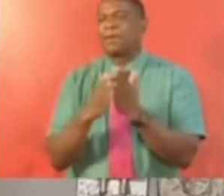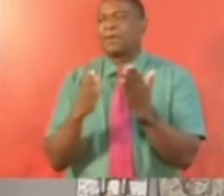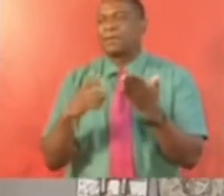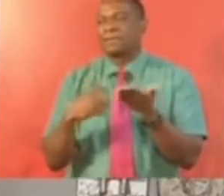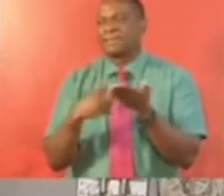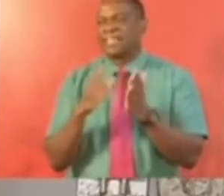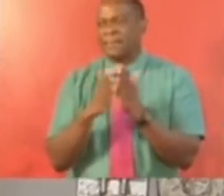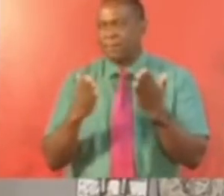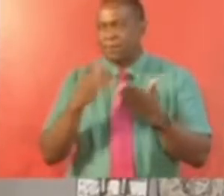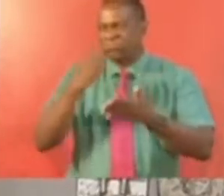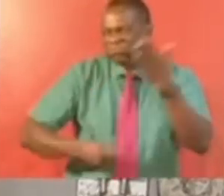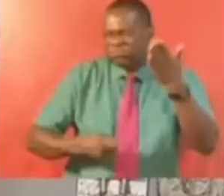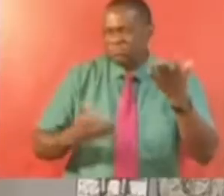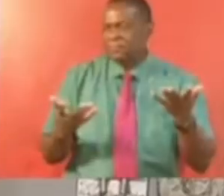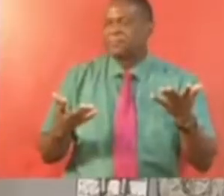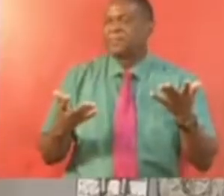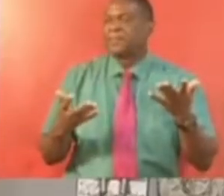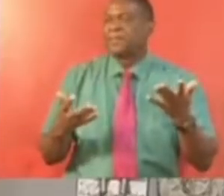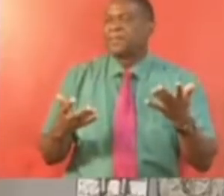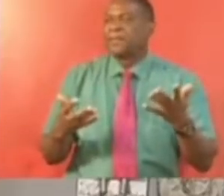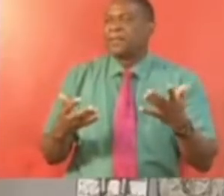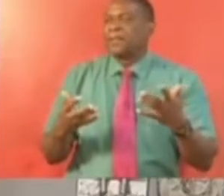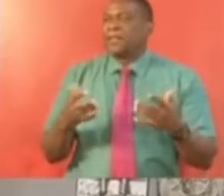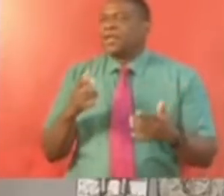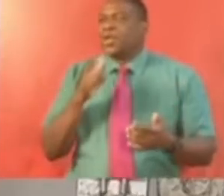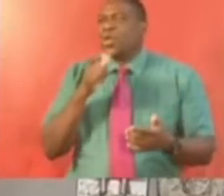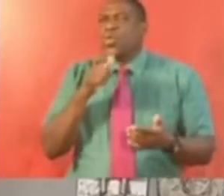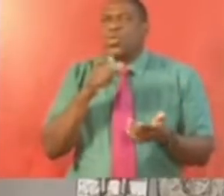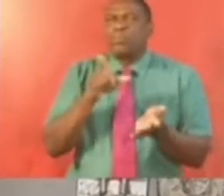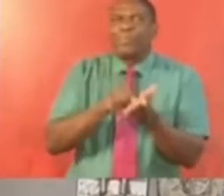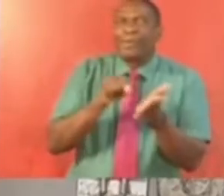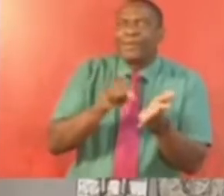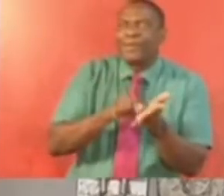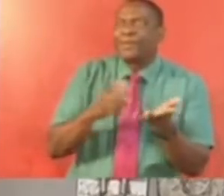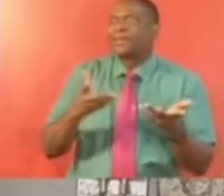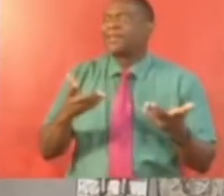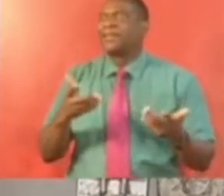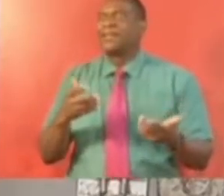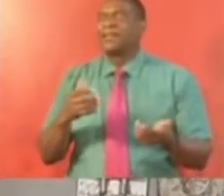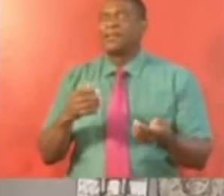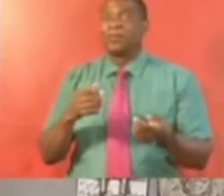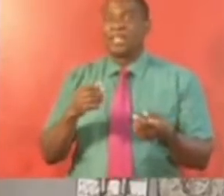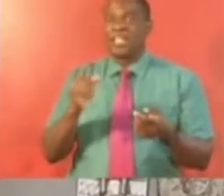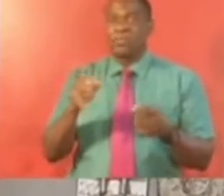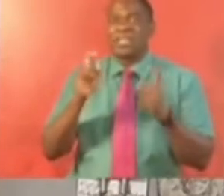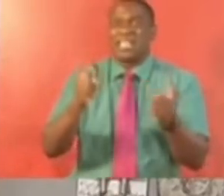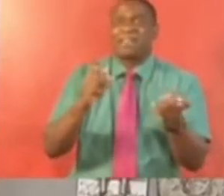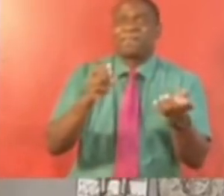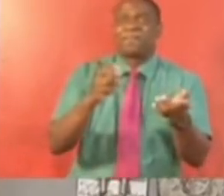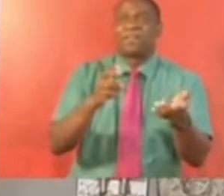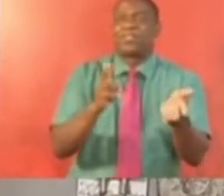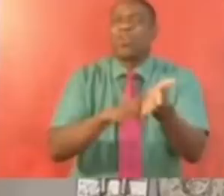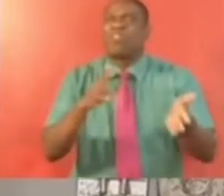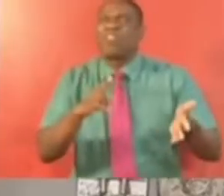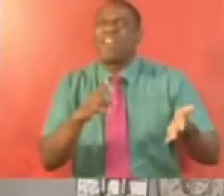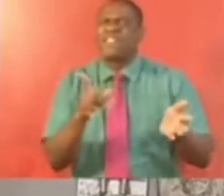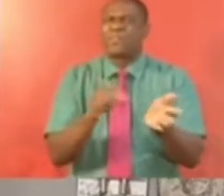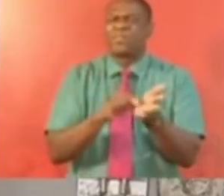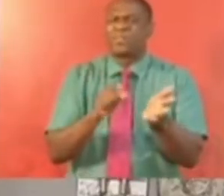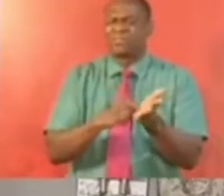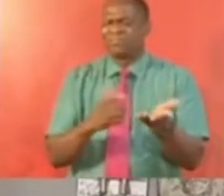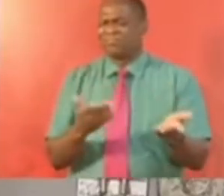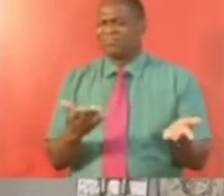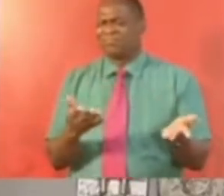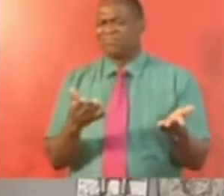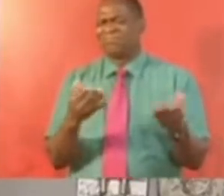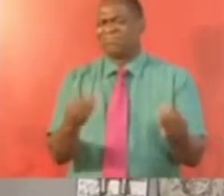printry. So there was no contract awarded or no tender process, etc. So those who wanted to go down that rabbit hole, good luck. But the ticket books